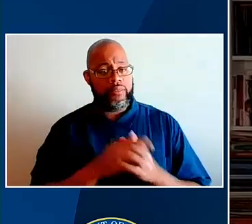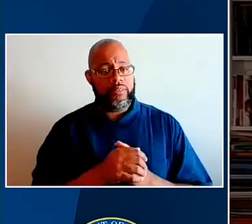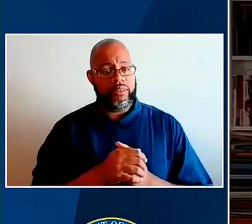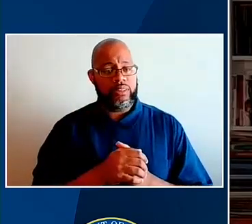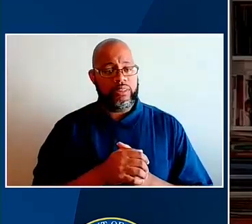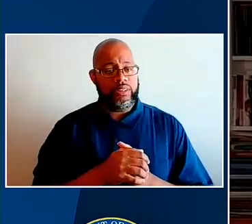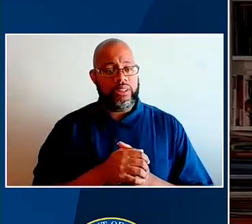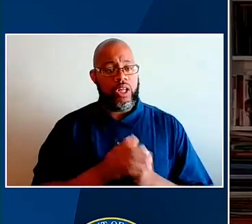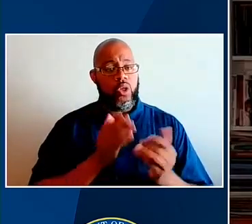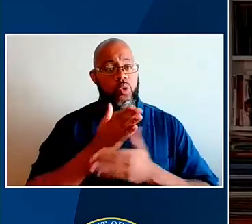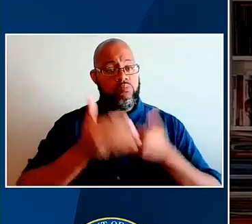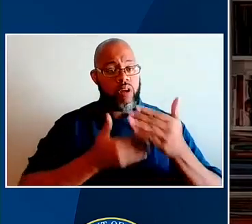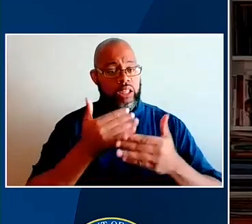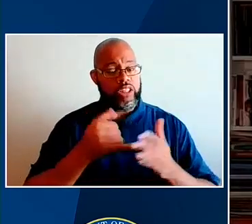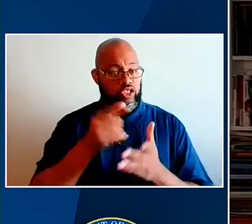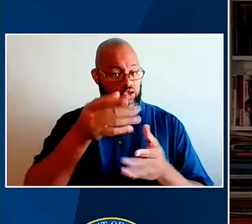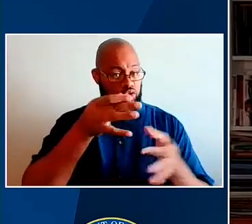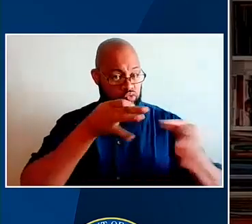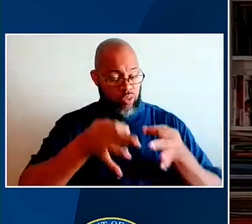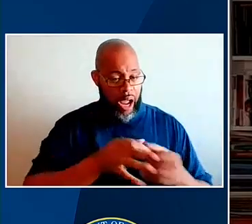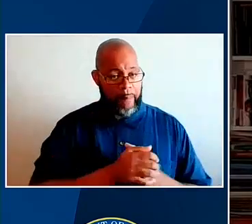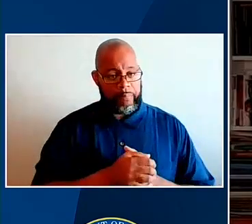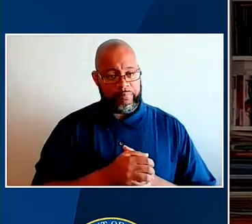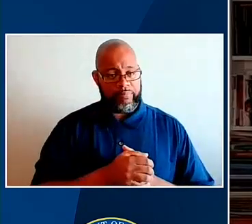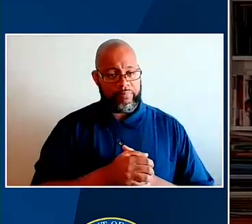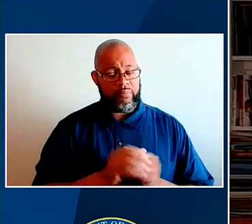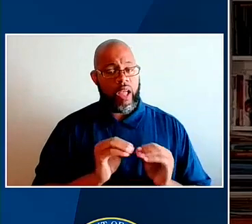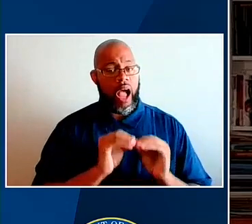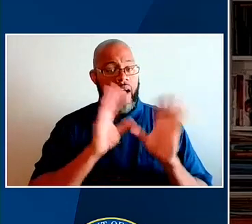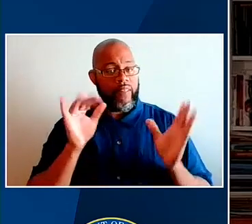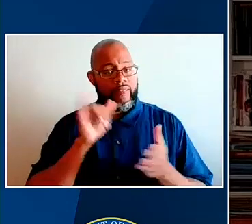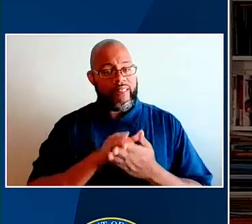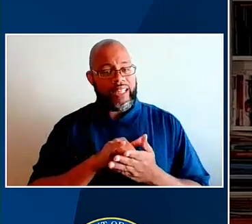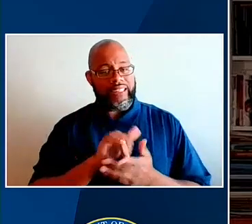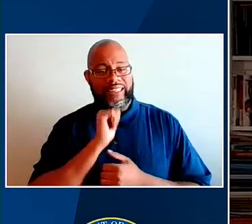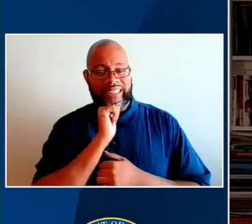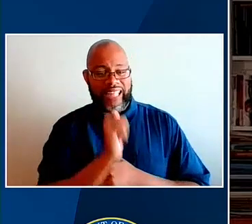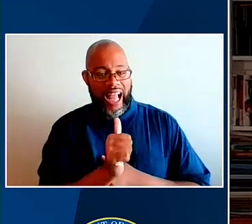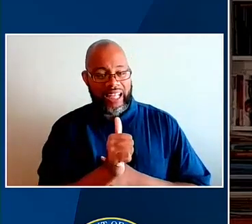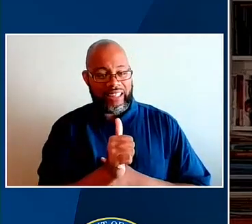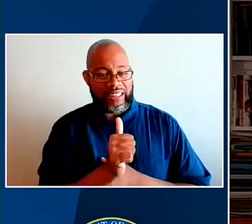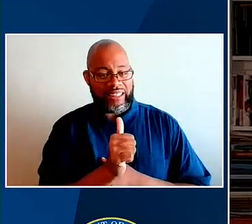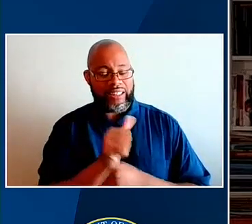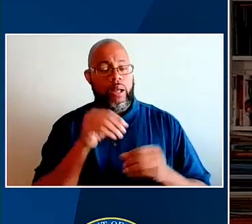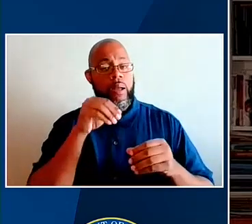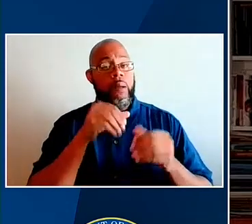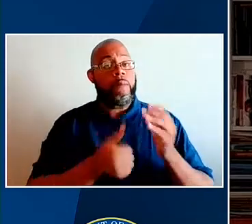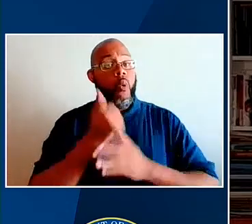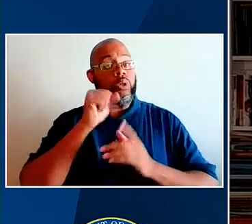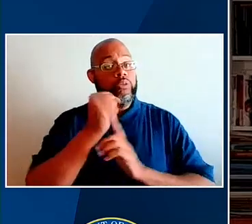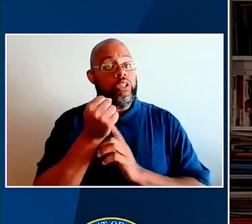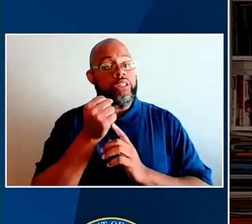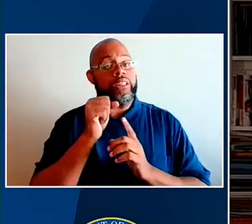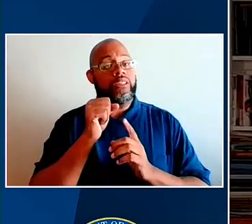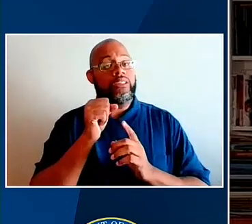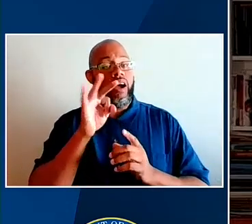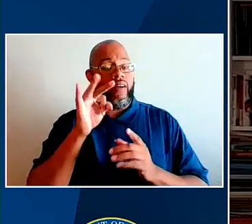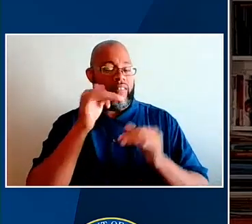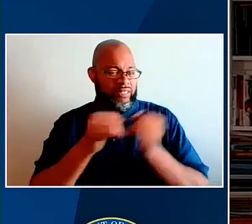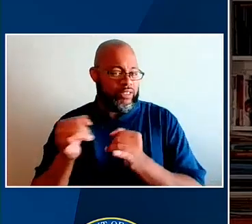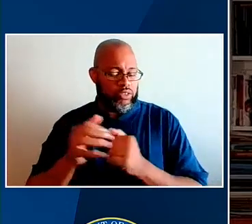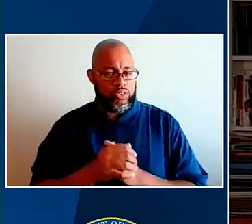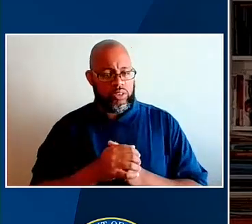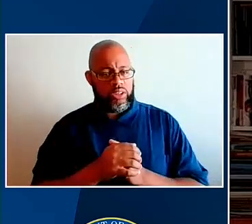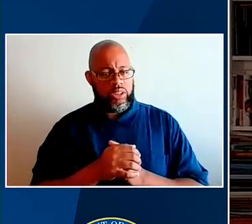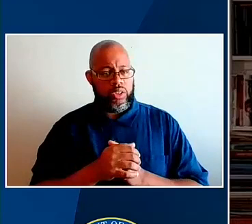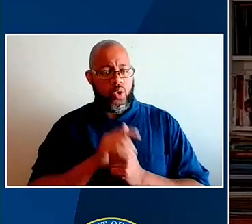of the process you just described, obviously this is not, in most instances, the case of an individual